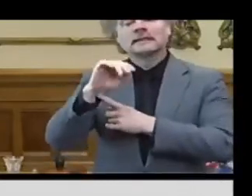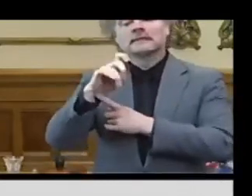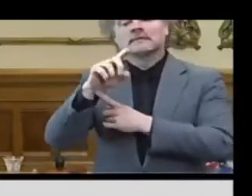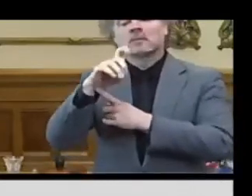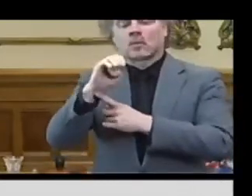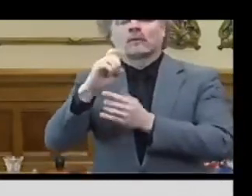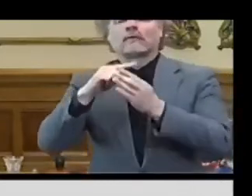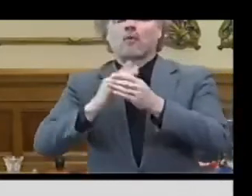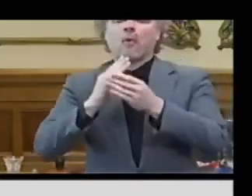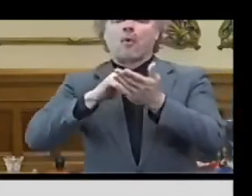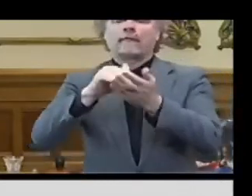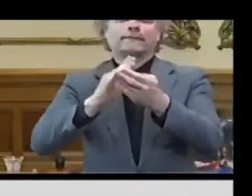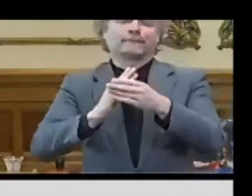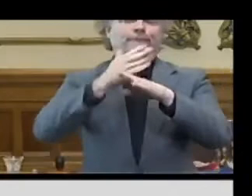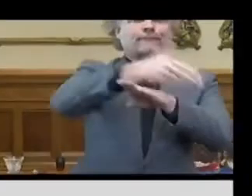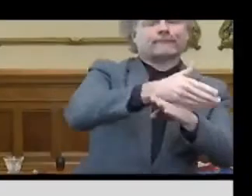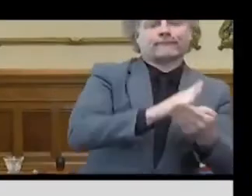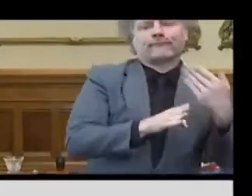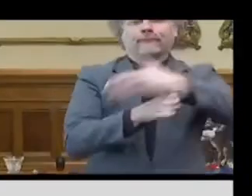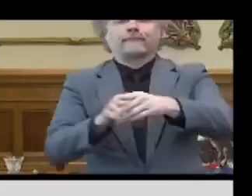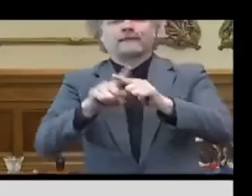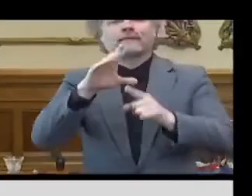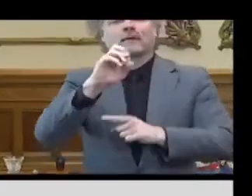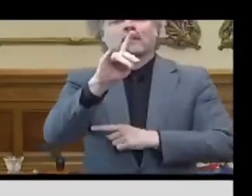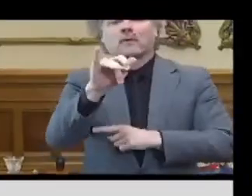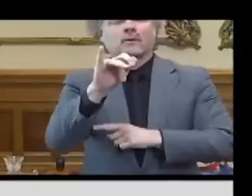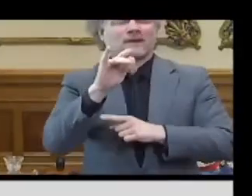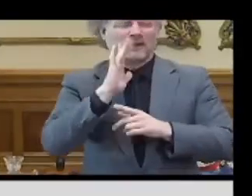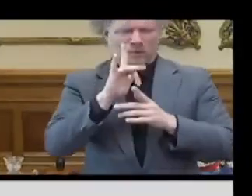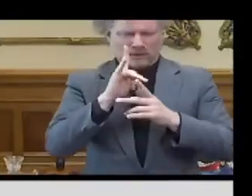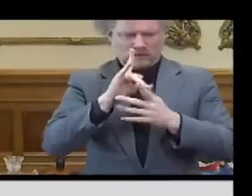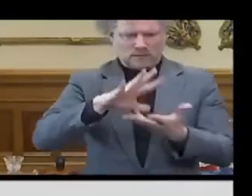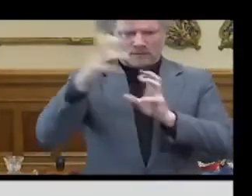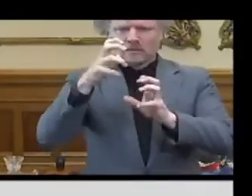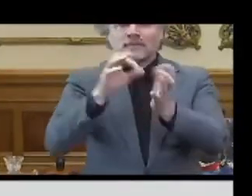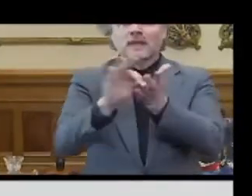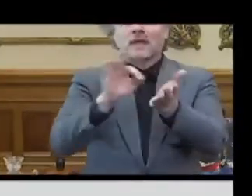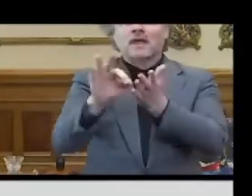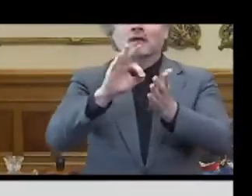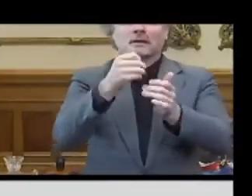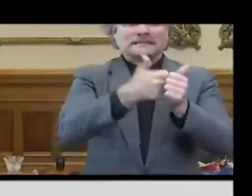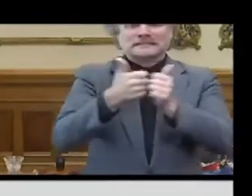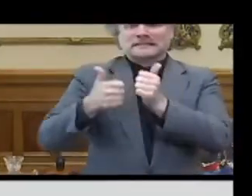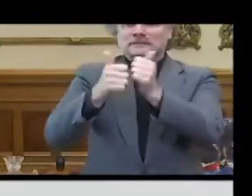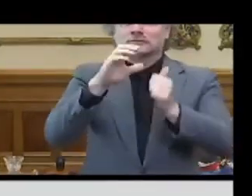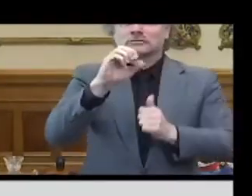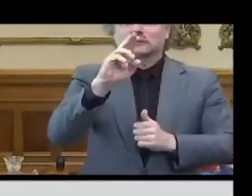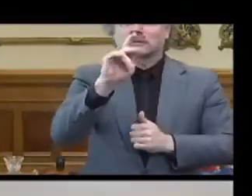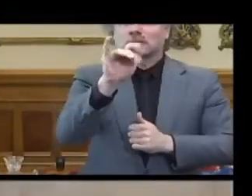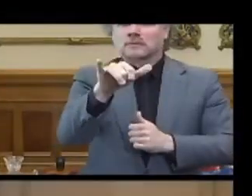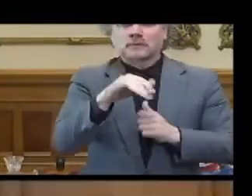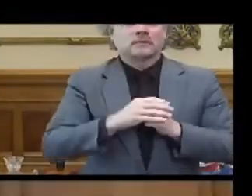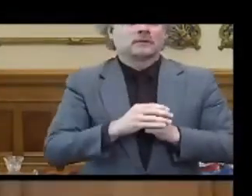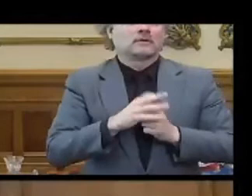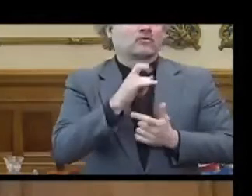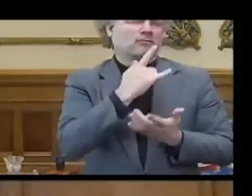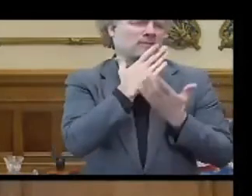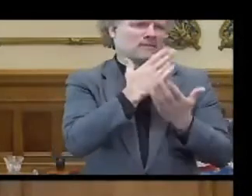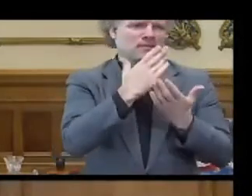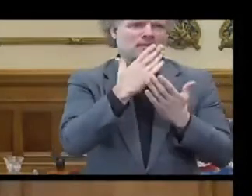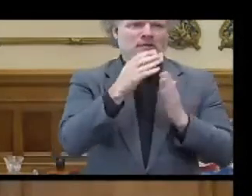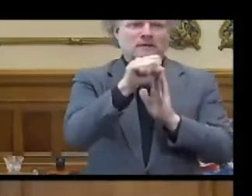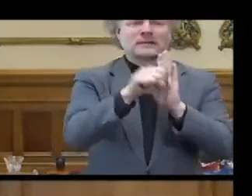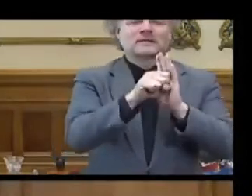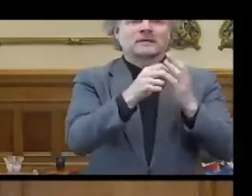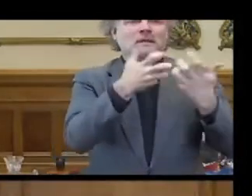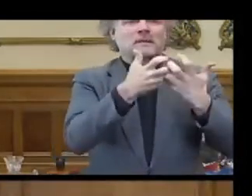zip codes counts won't align with county-level counts in most cases. We're grateful for our state